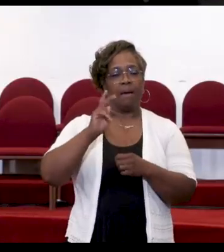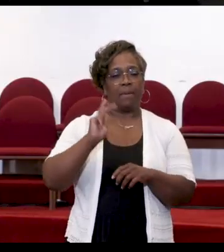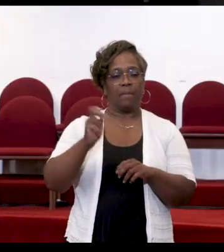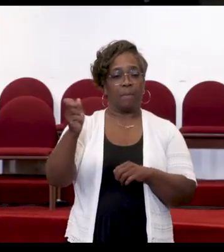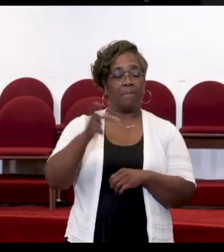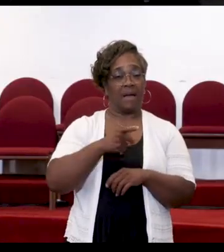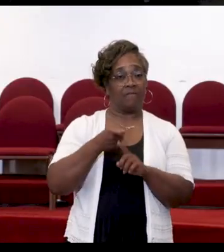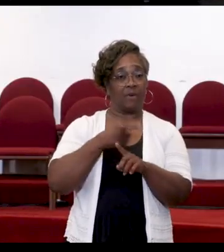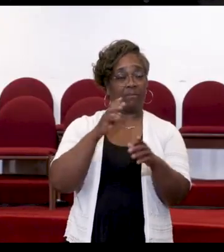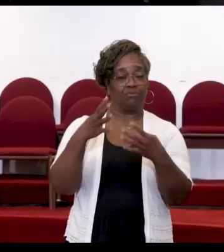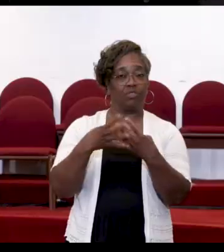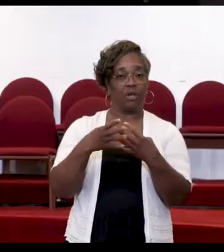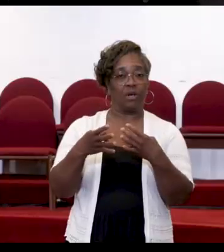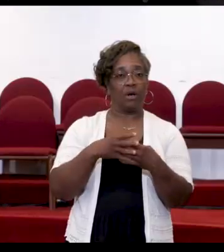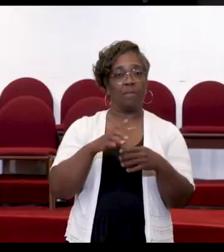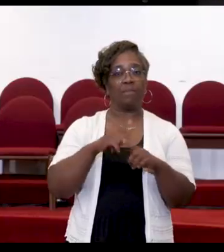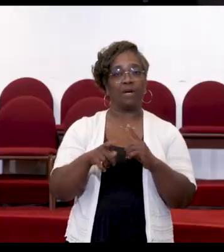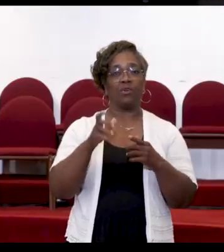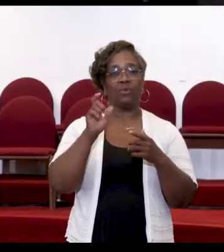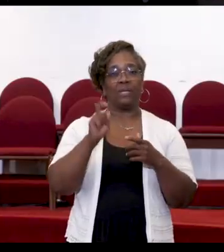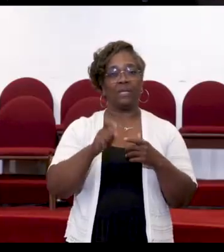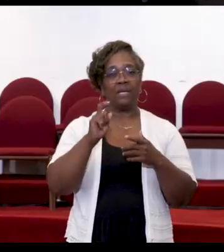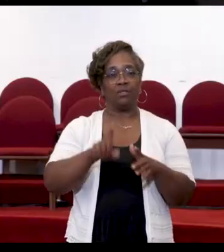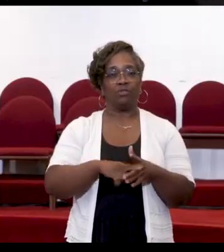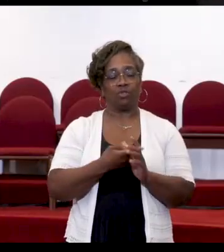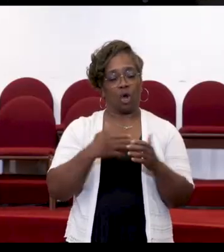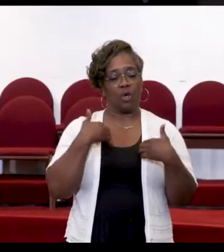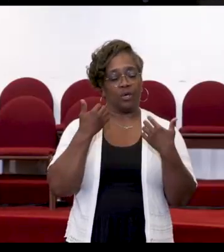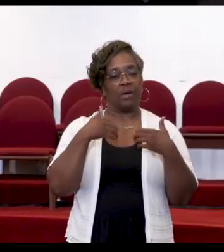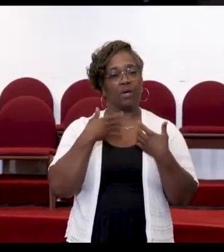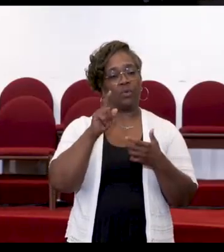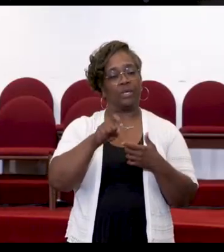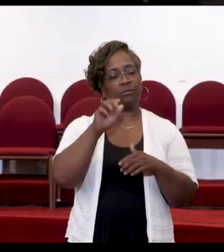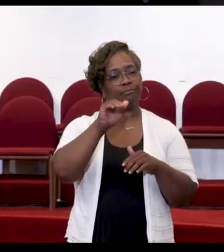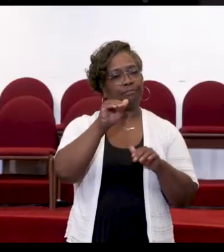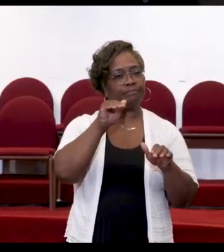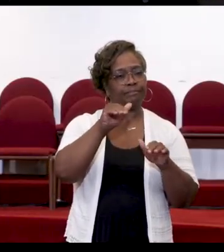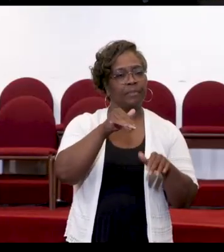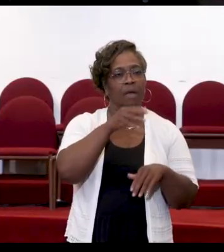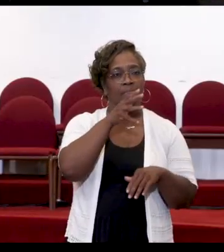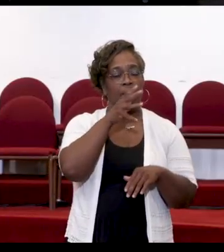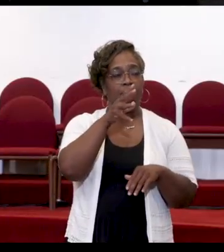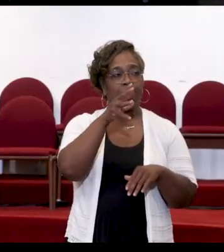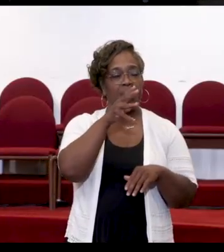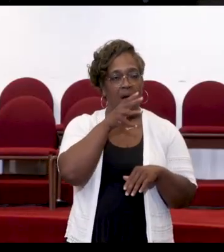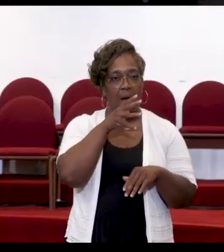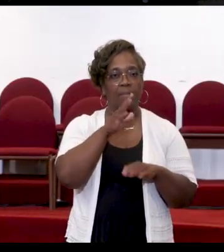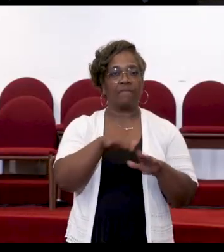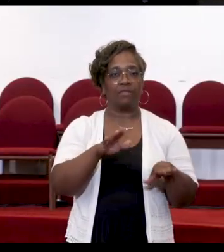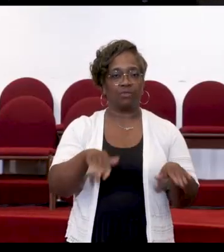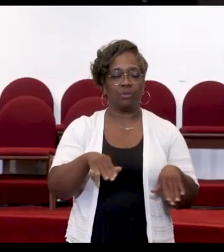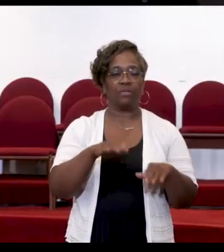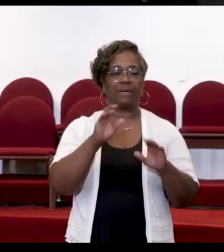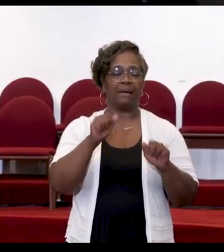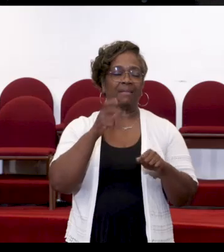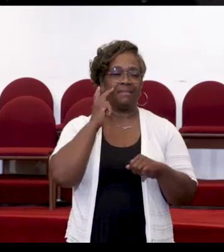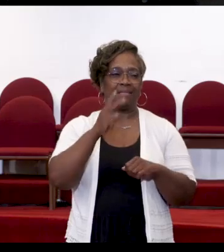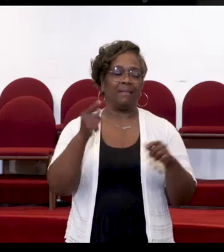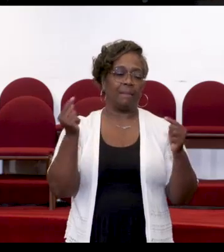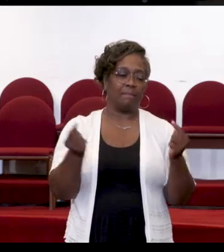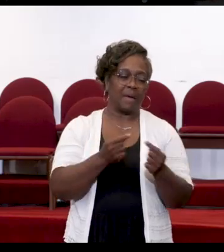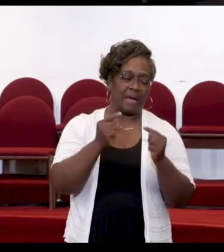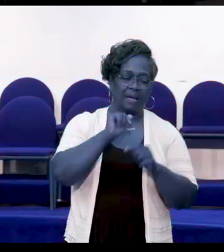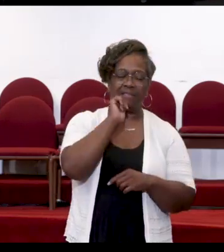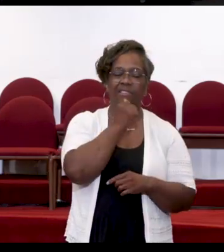you're not getting to the womb. You're not getting to the mother of these children so they can see the pain and suffering, the murders, how families